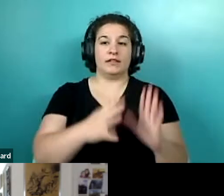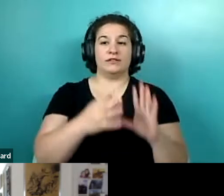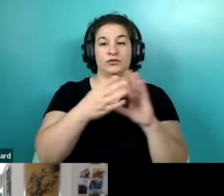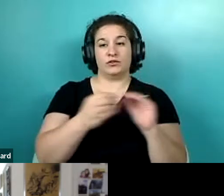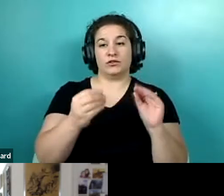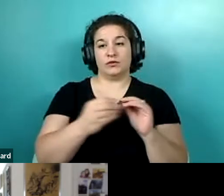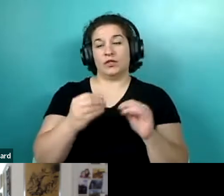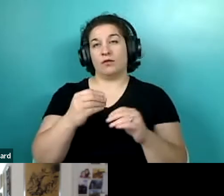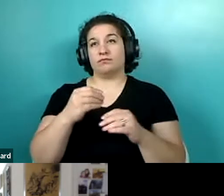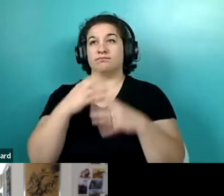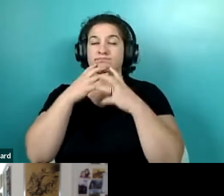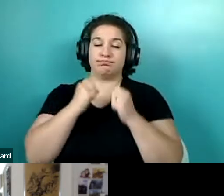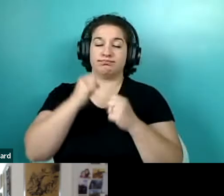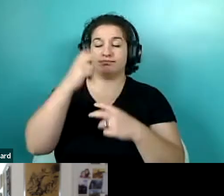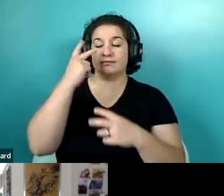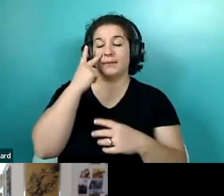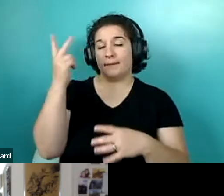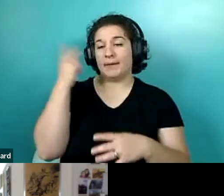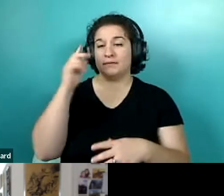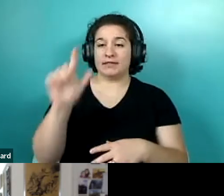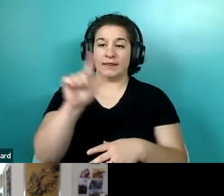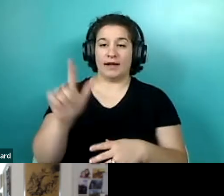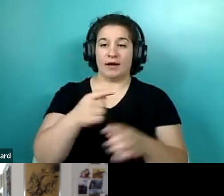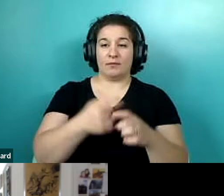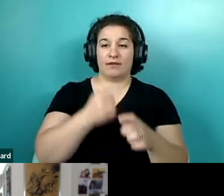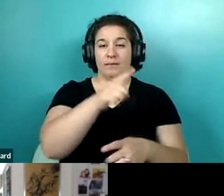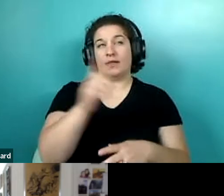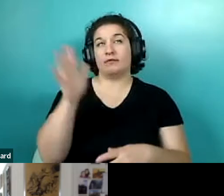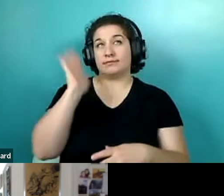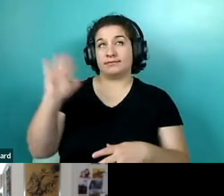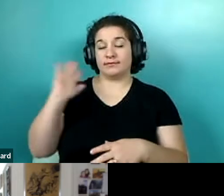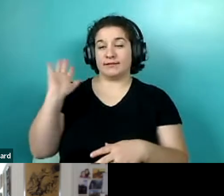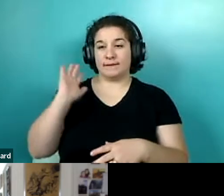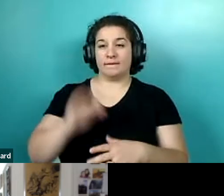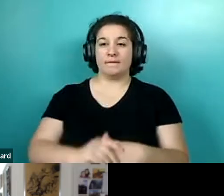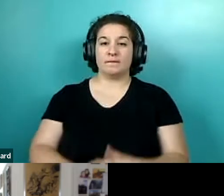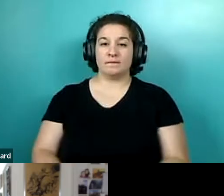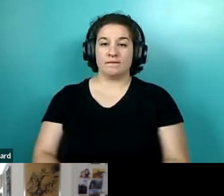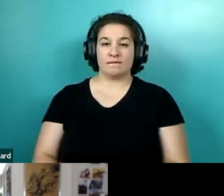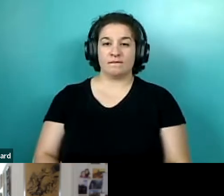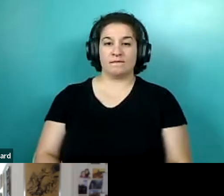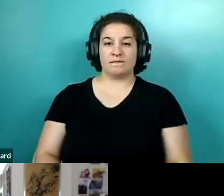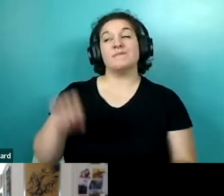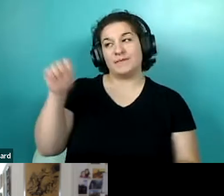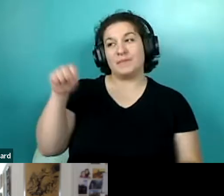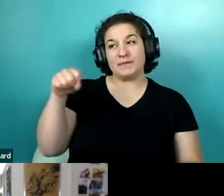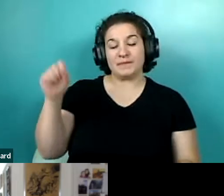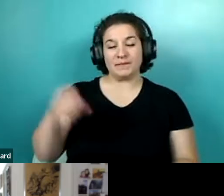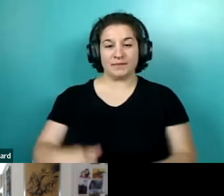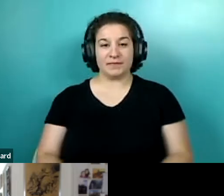or that Exactly. librarian they had that was, they just remember. Yeah.